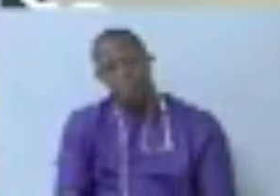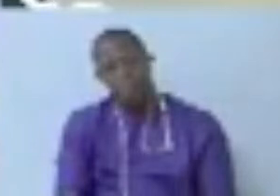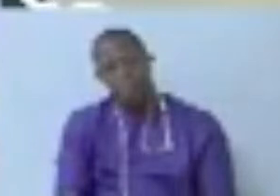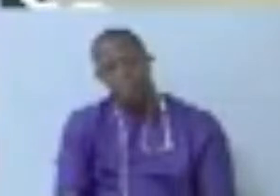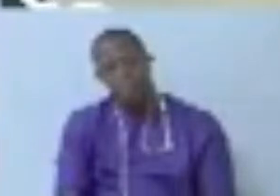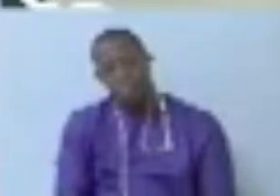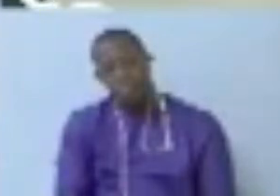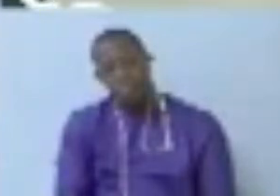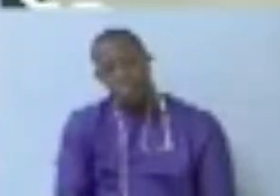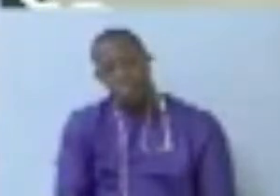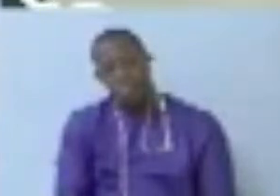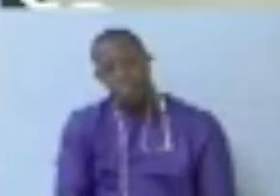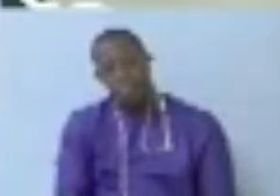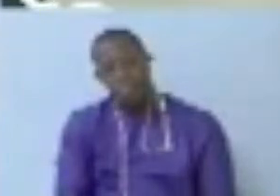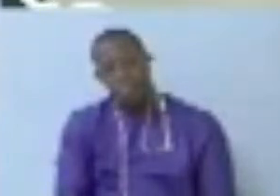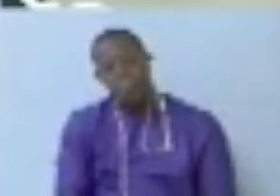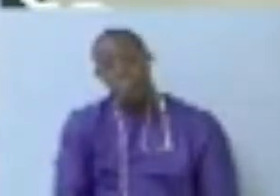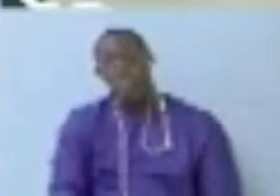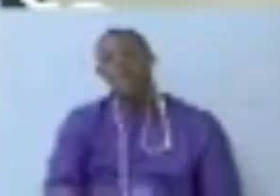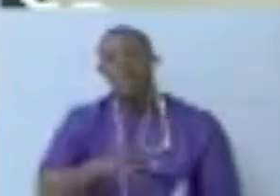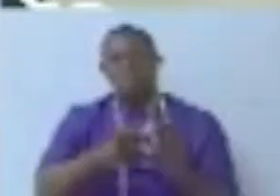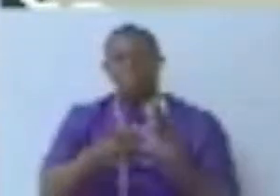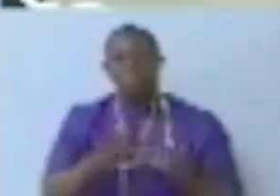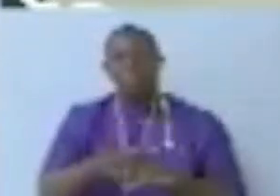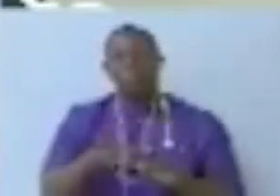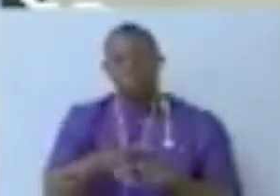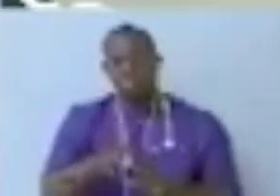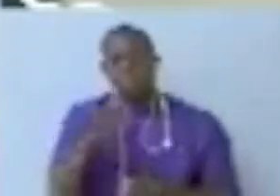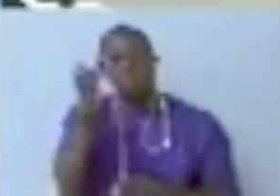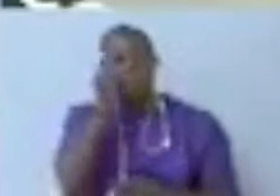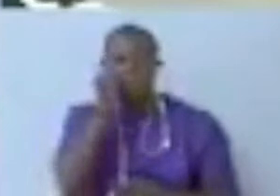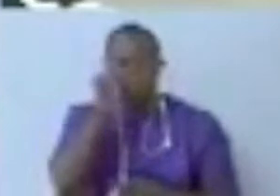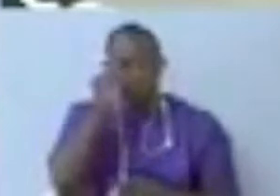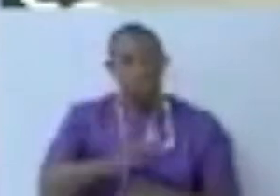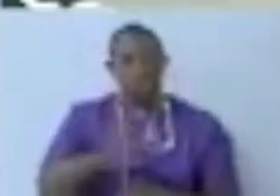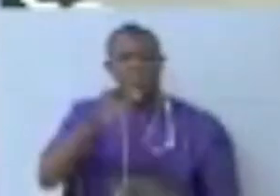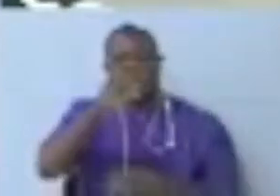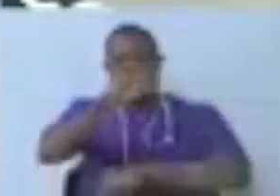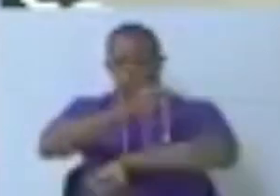is attributed to the institution, not the